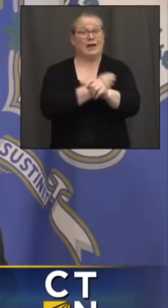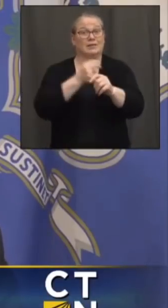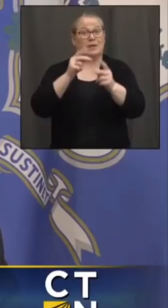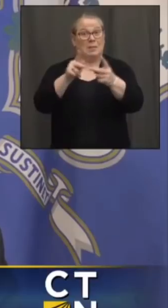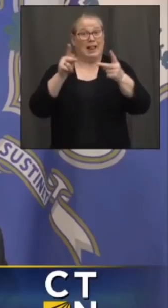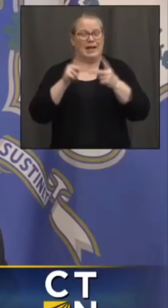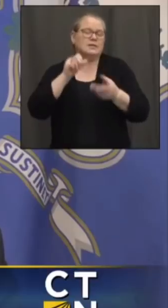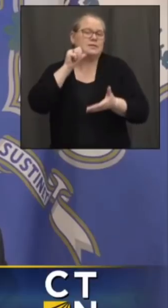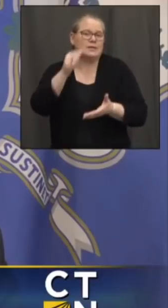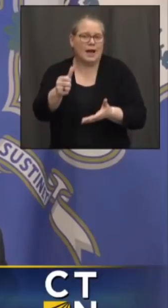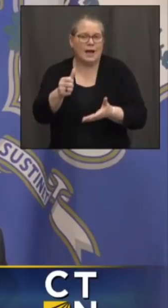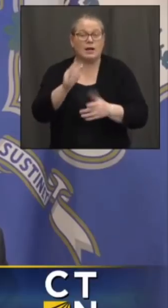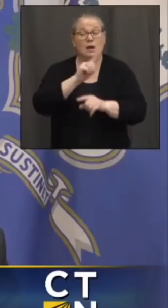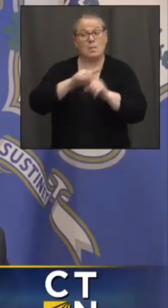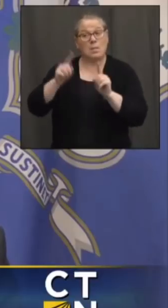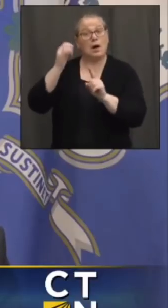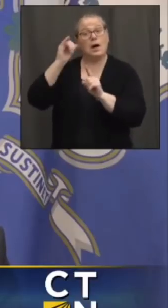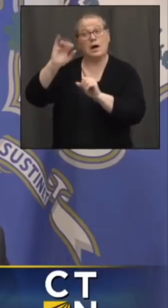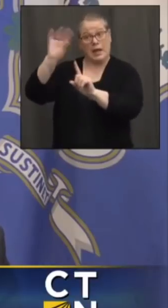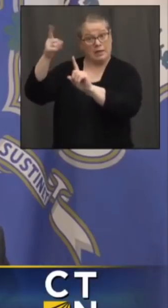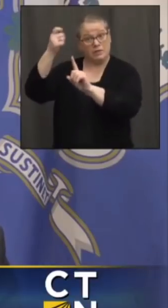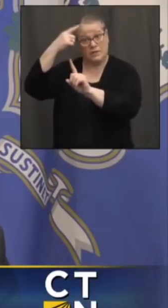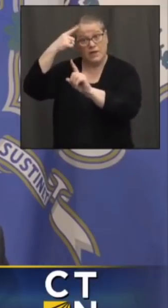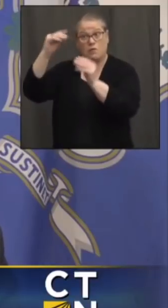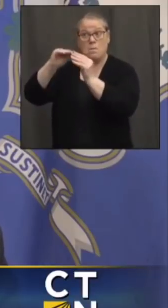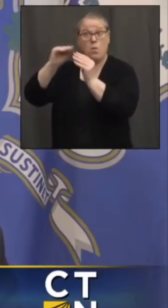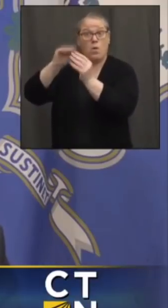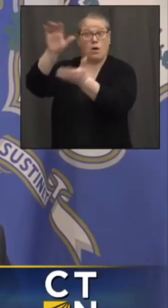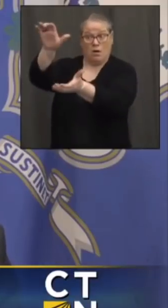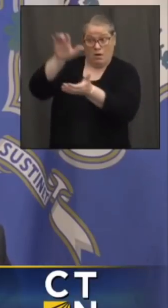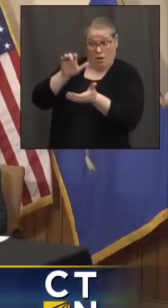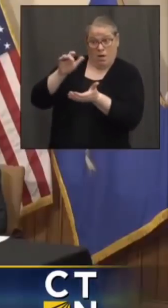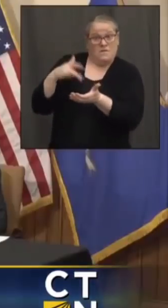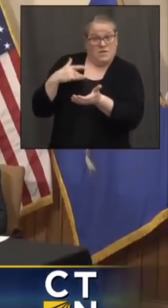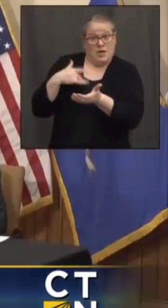months, we're going to make sure we have the capacity to get people vaccinated.